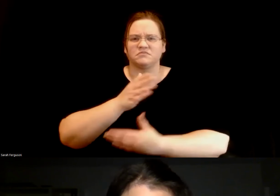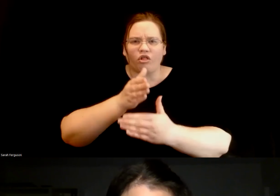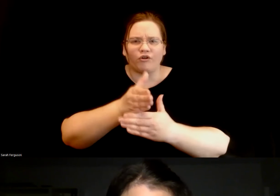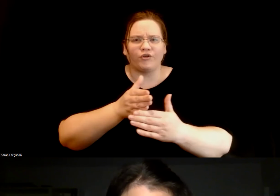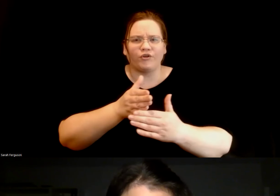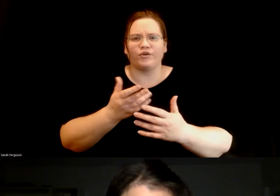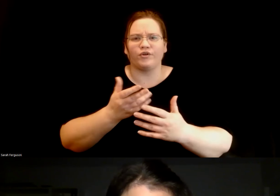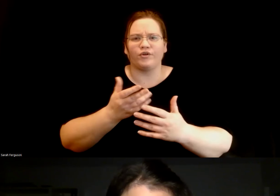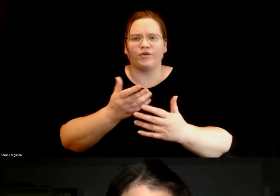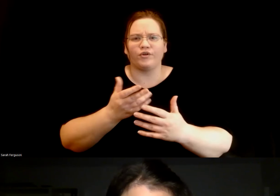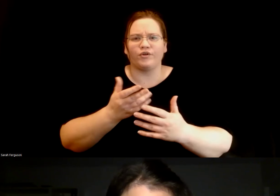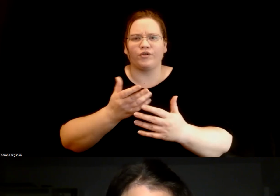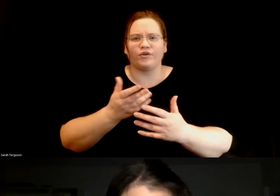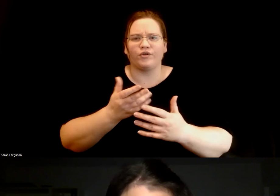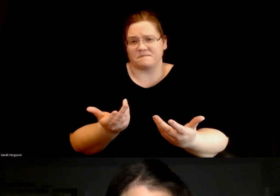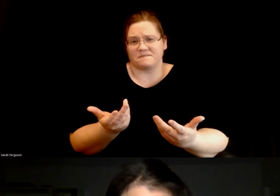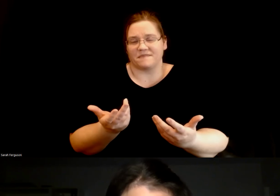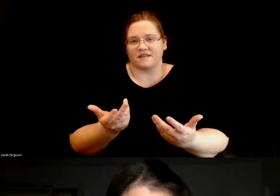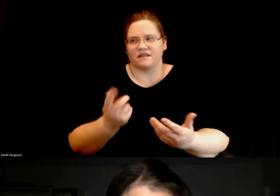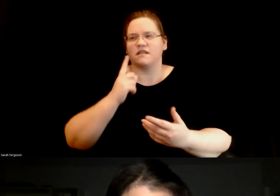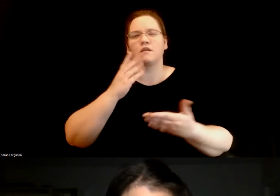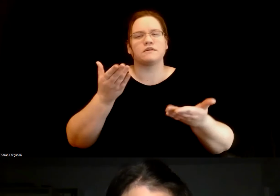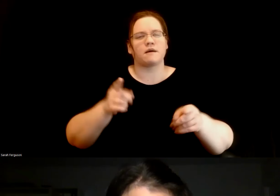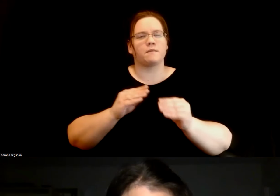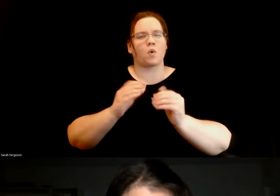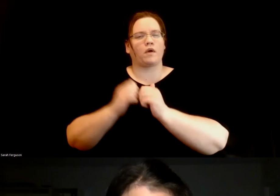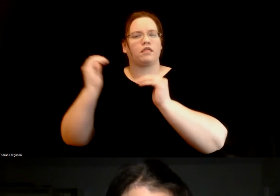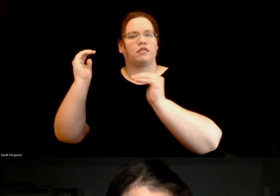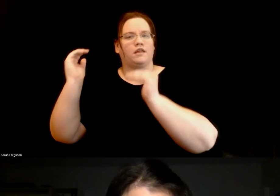vaccine. That might, I think maybe was happening more with the